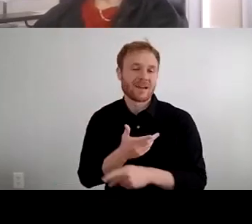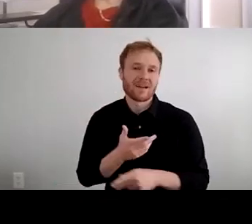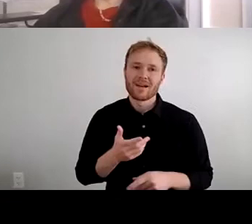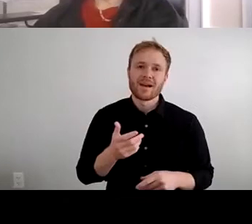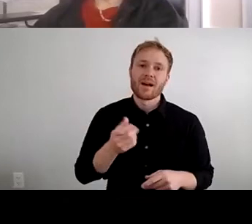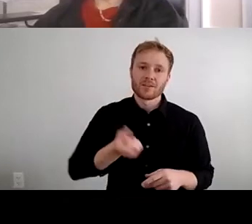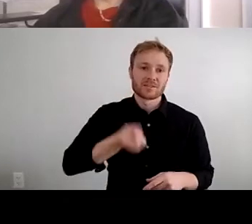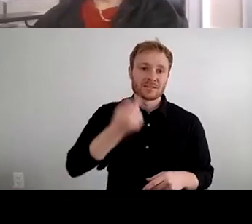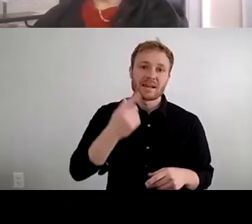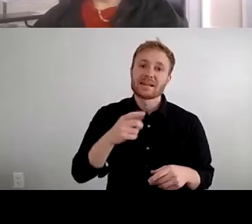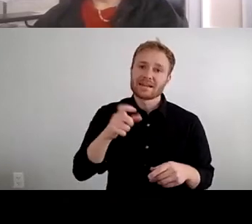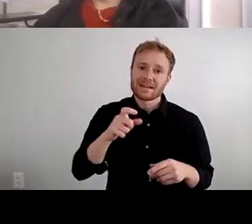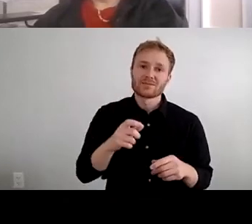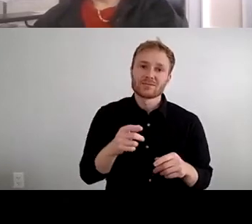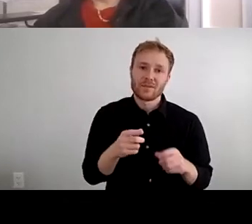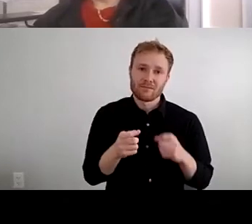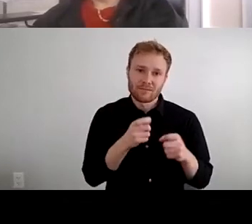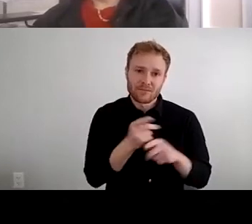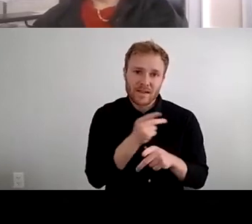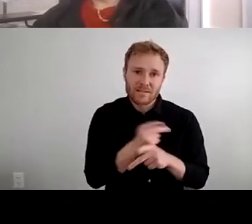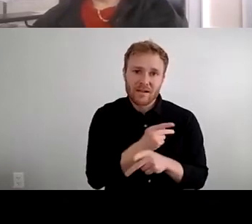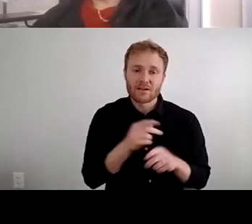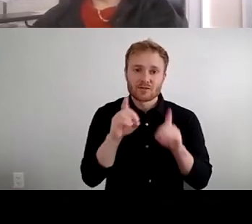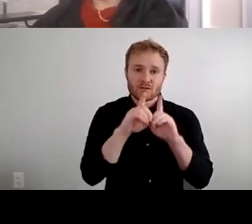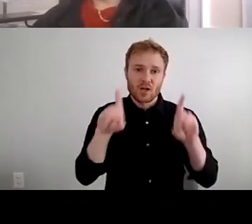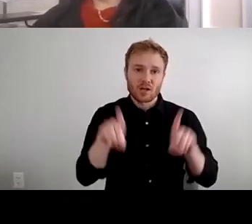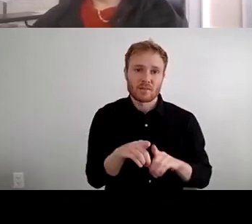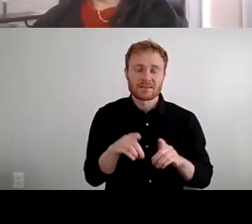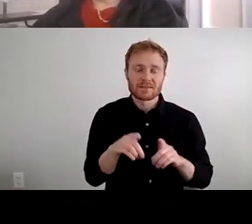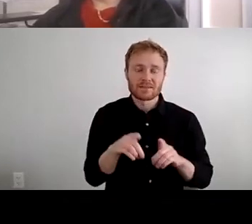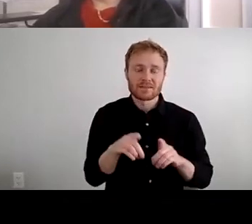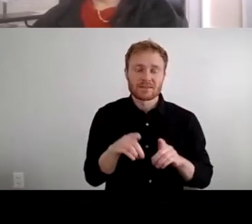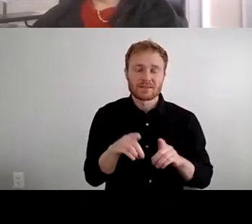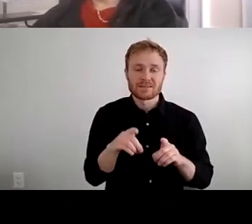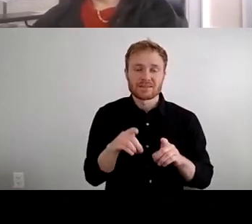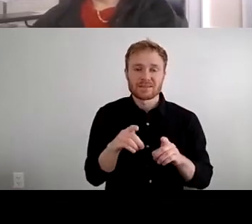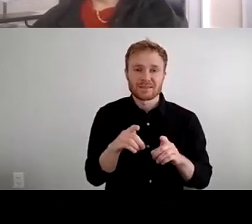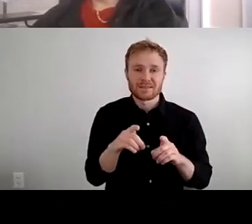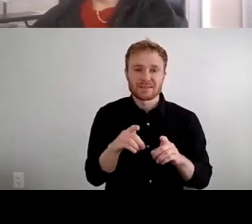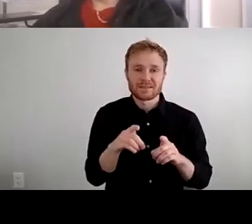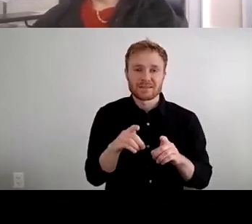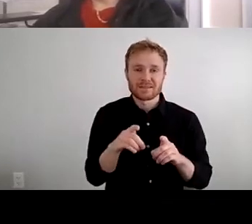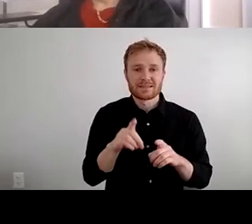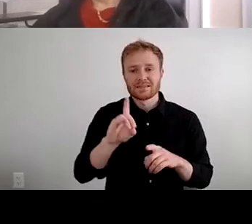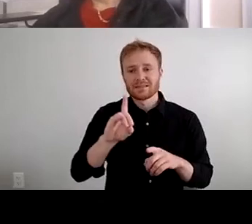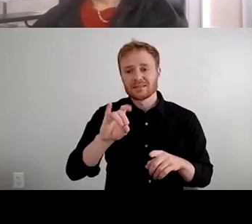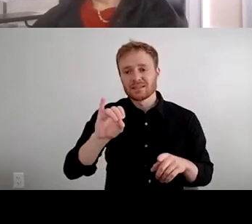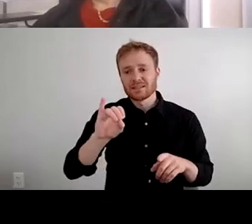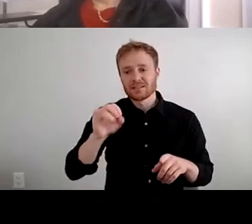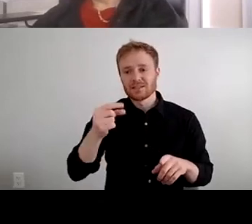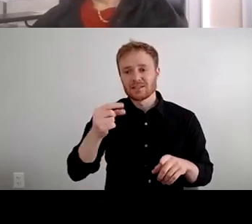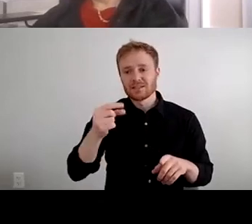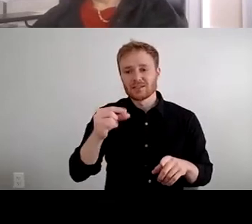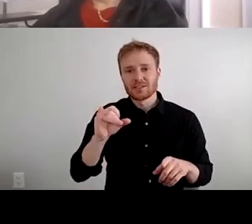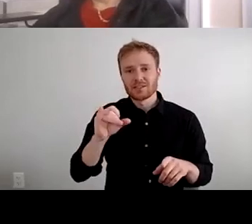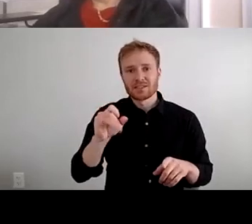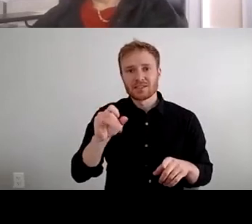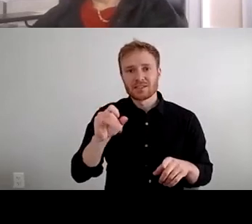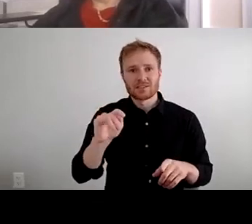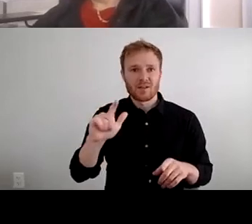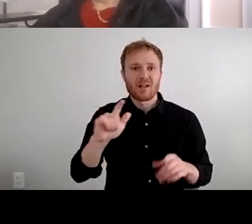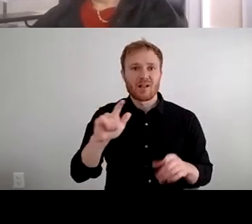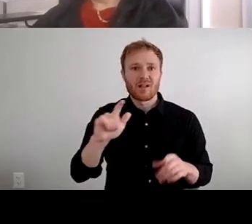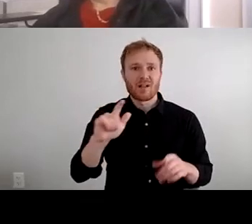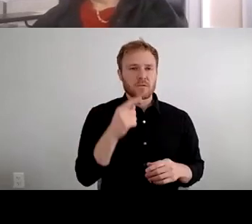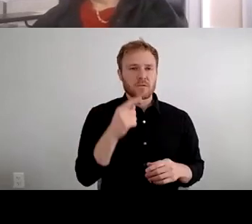documents digitally. It's actually kind of better for our archiving, especially now that we have our archivist at City Council who's given guidance to